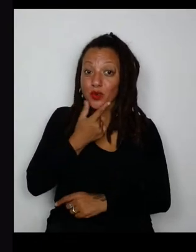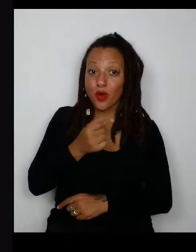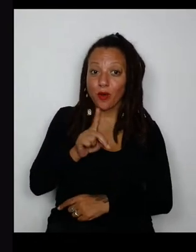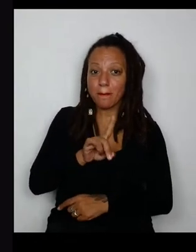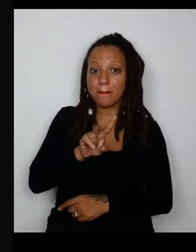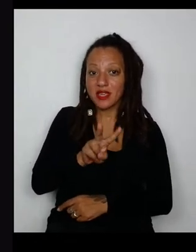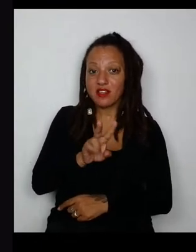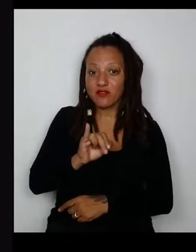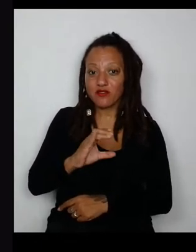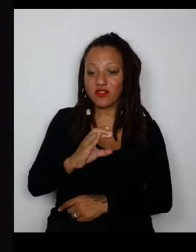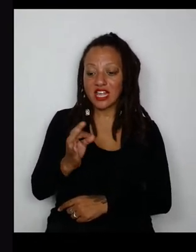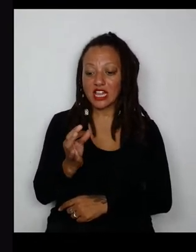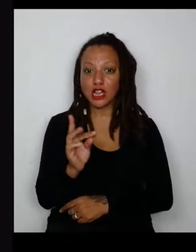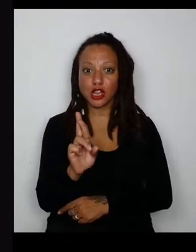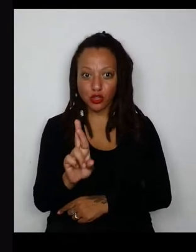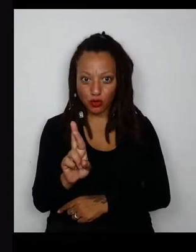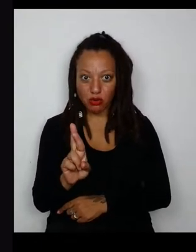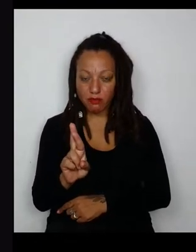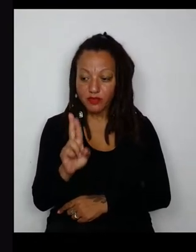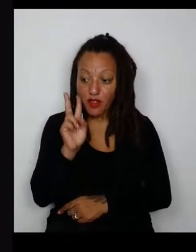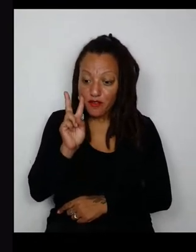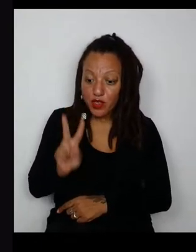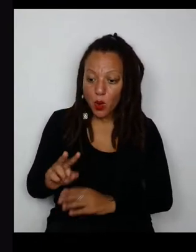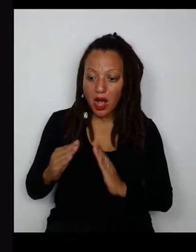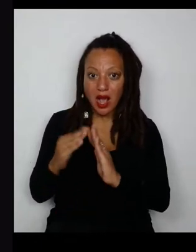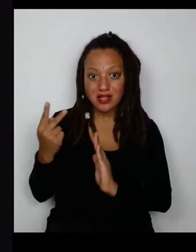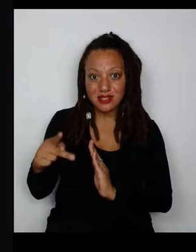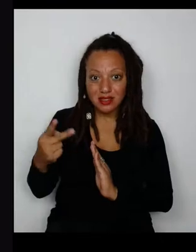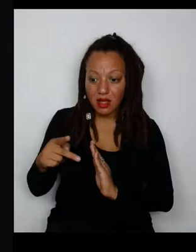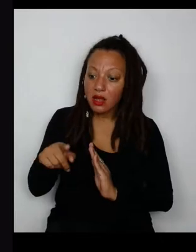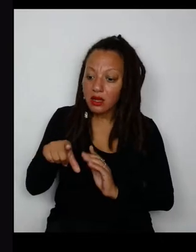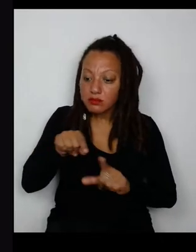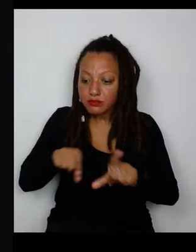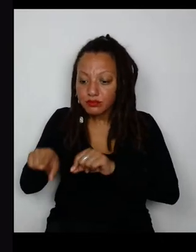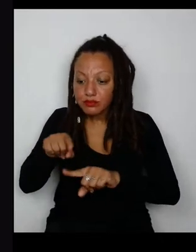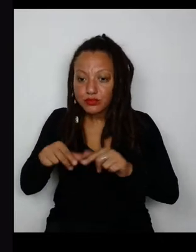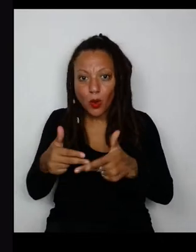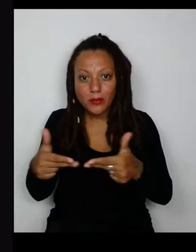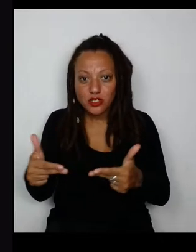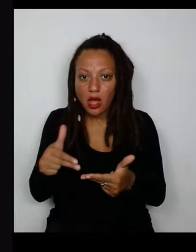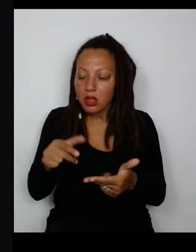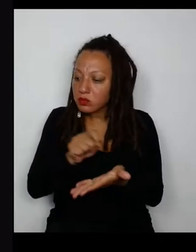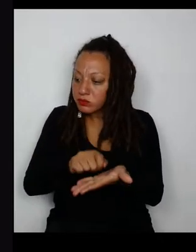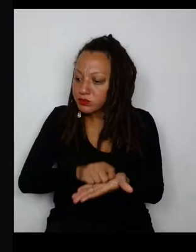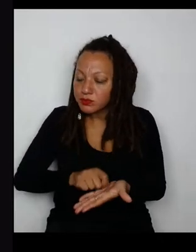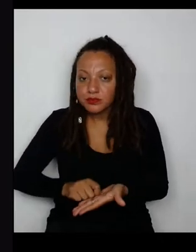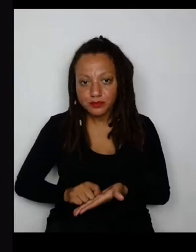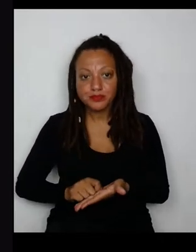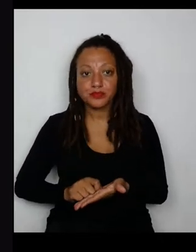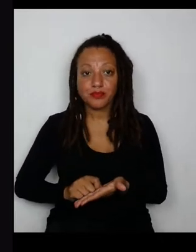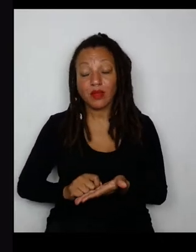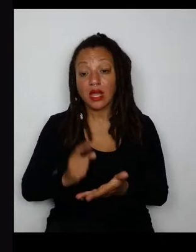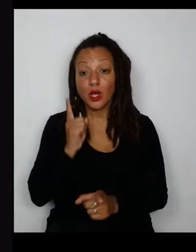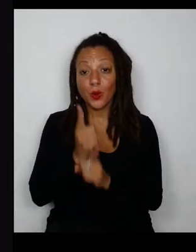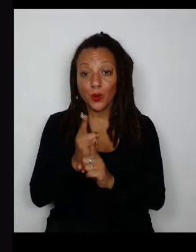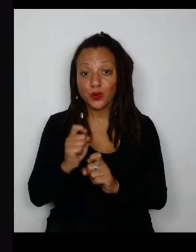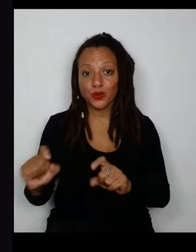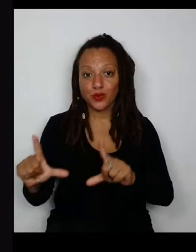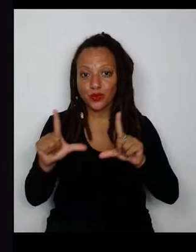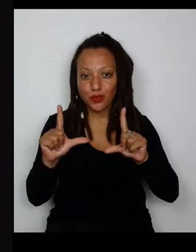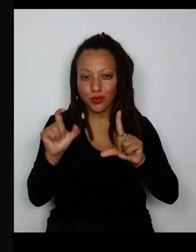segalan was the one that made an inventory of the objects in tahiti and this